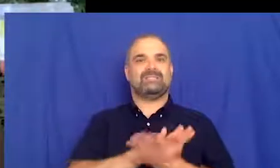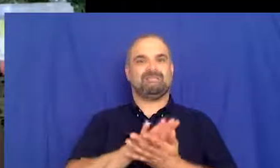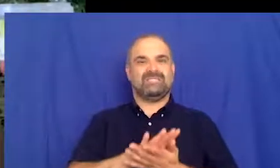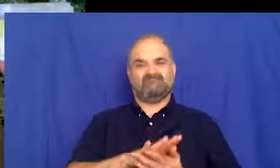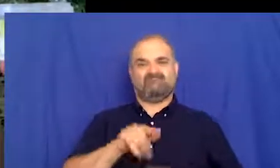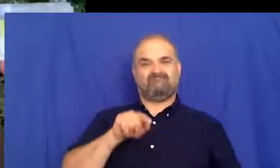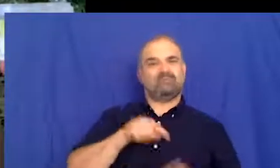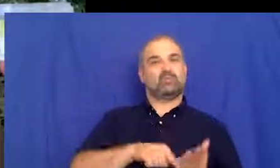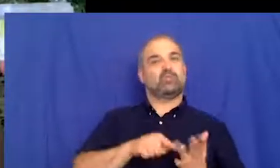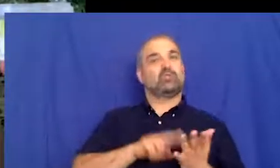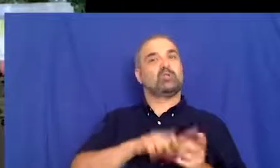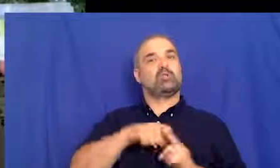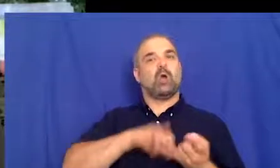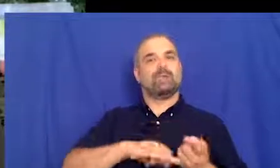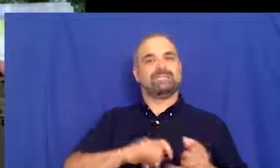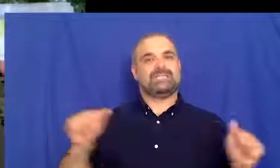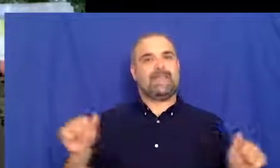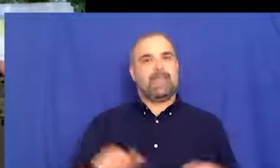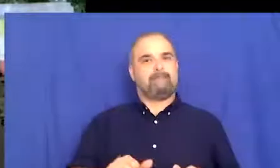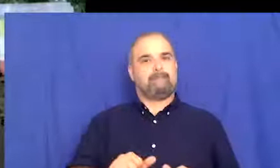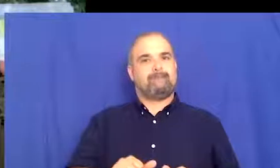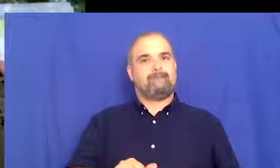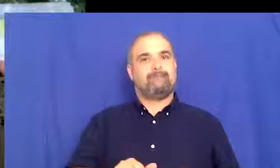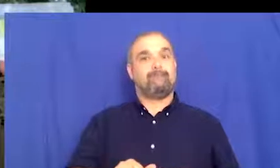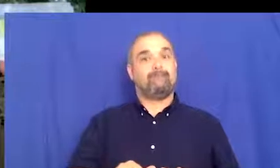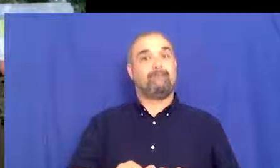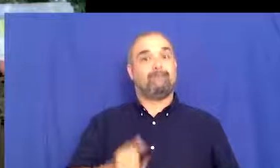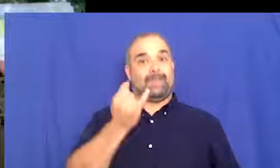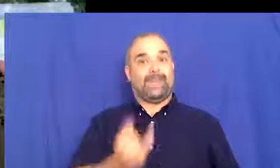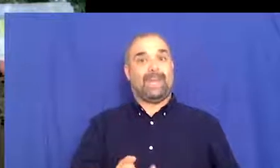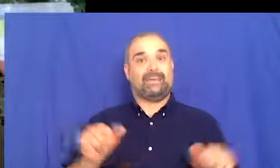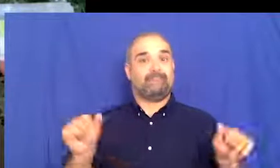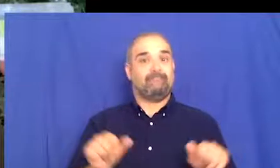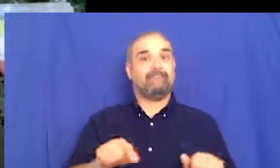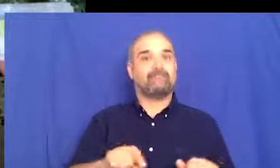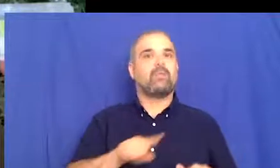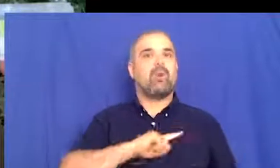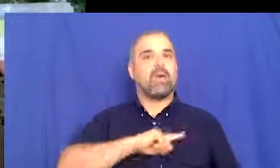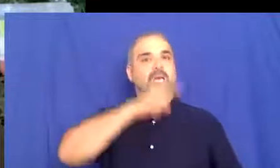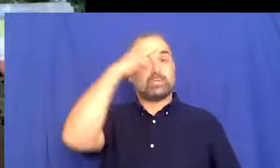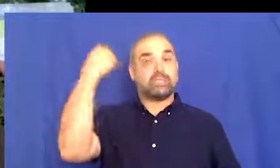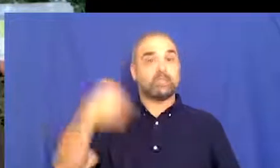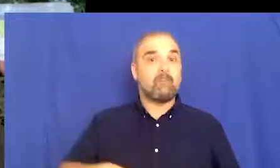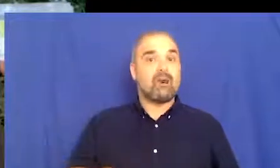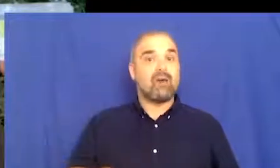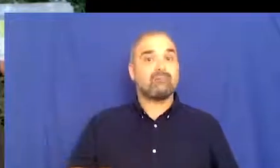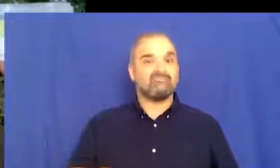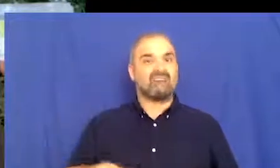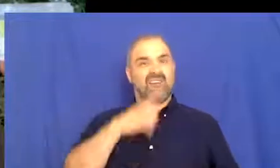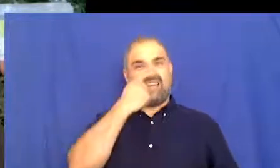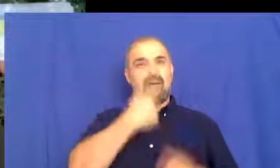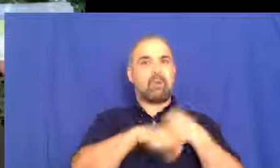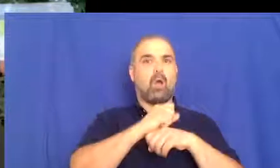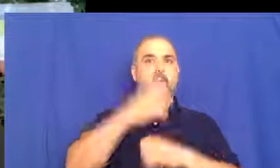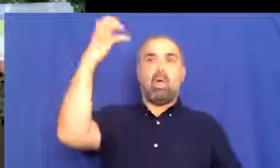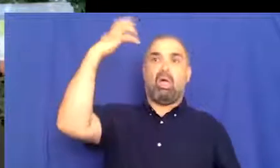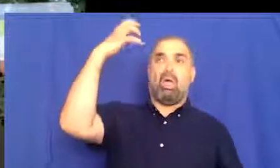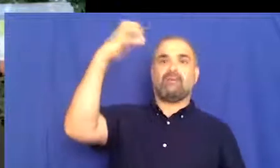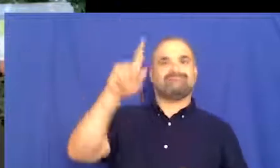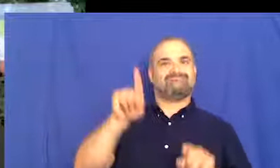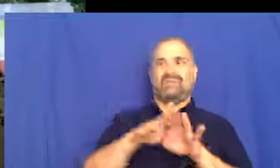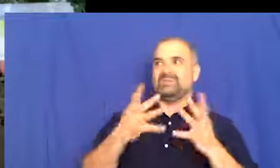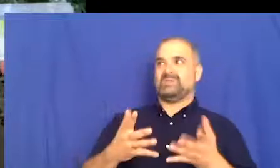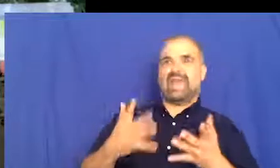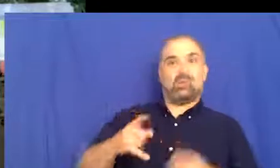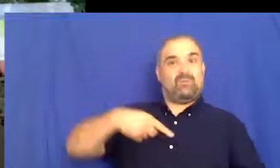she's actually a lot slimmer than she normally becomes winter time. So what they do in the summer, because the summer months can be quite hot, like it